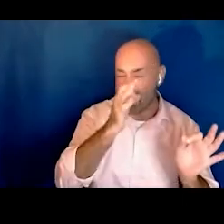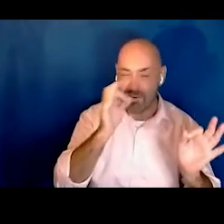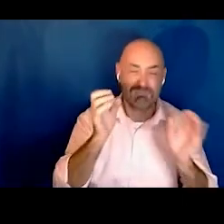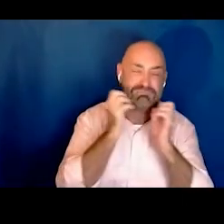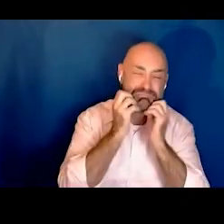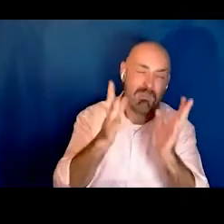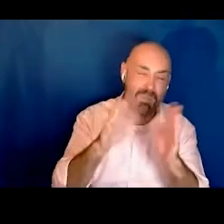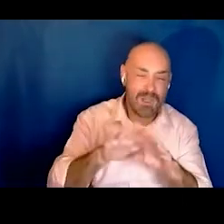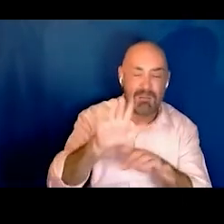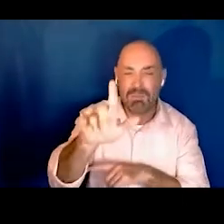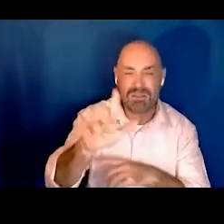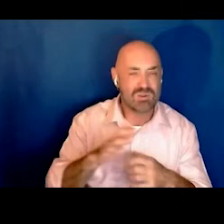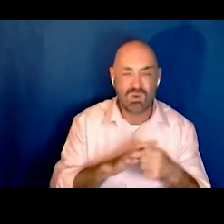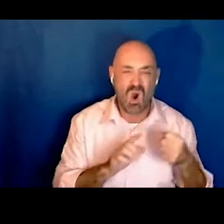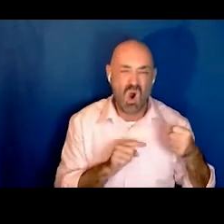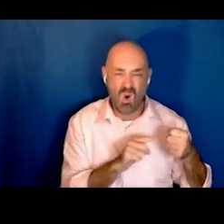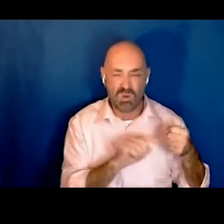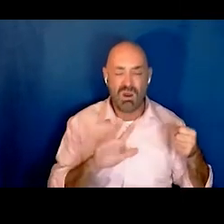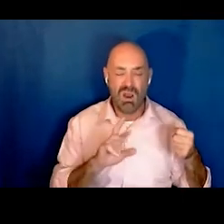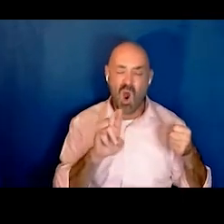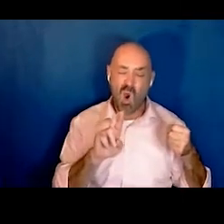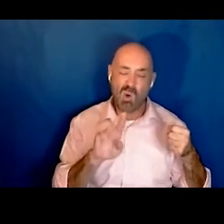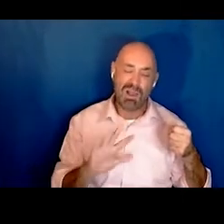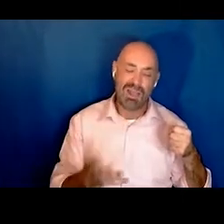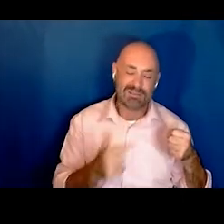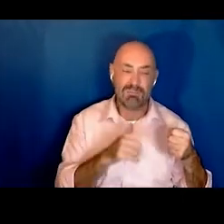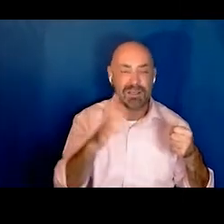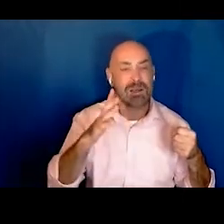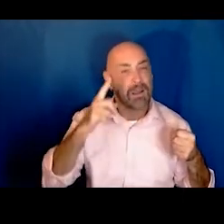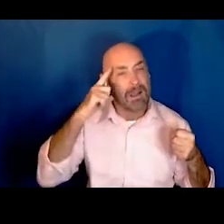holding hopelessness. Next slide.